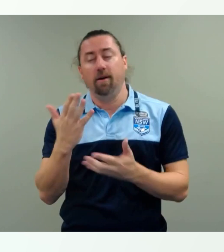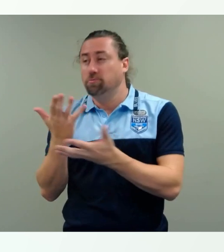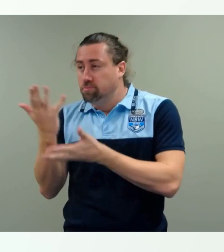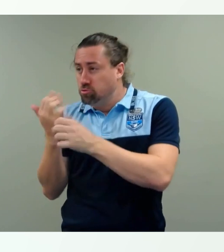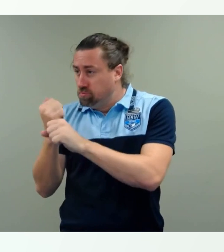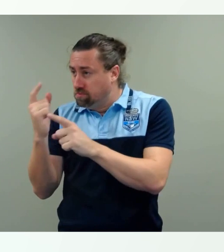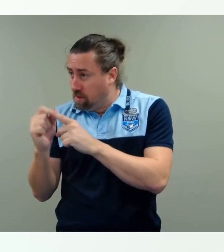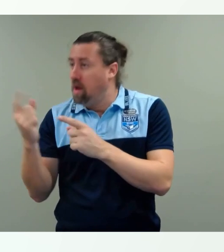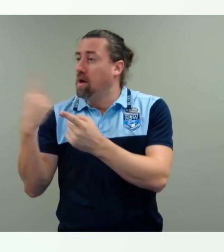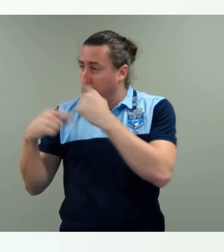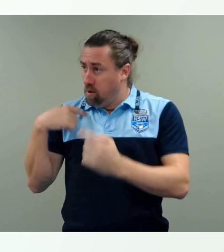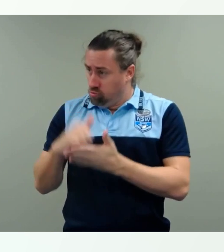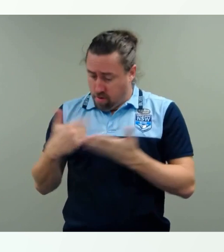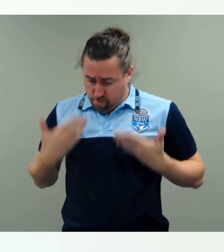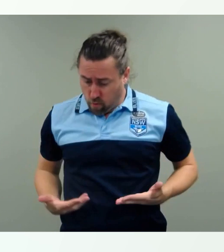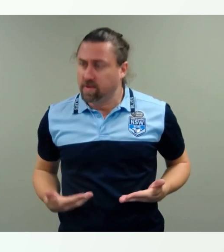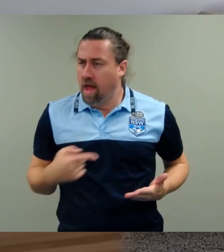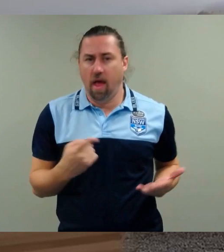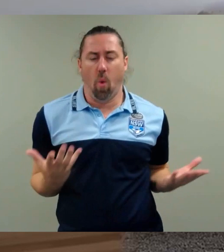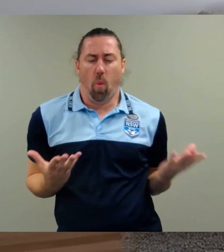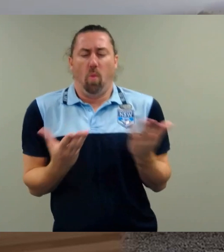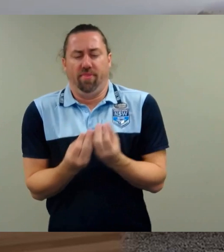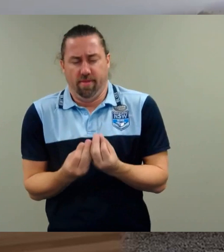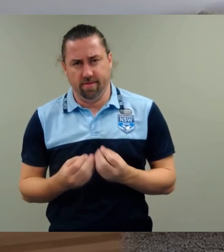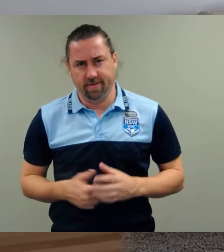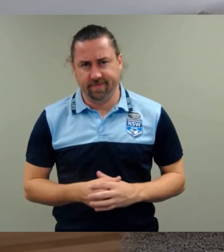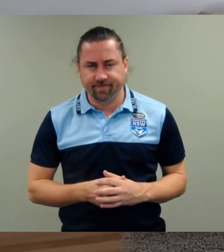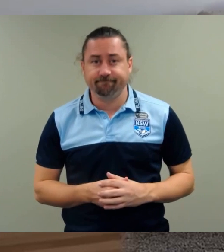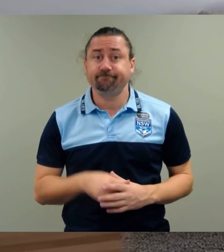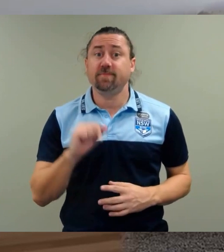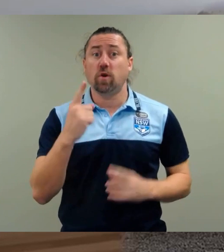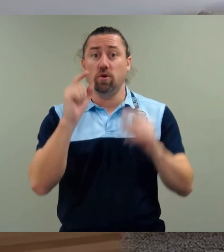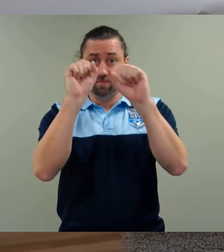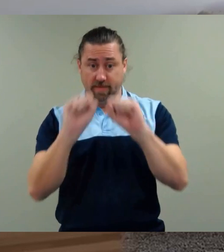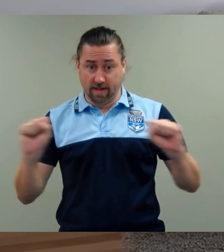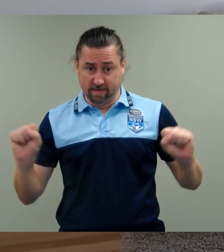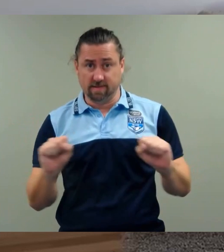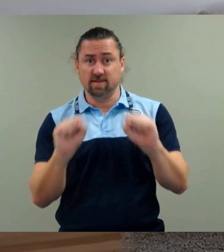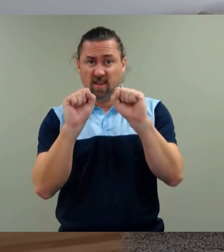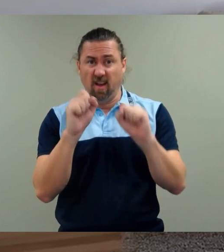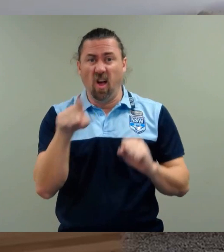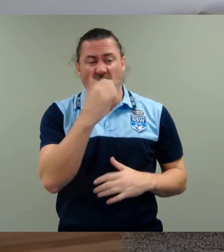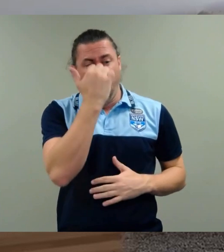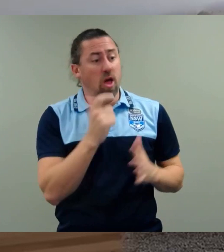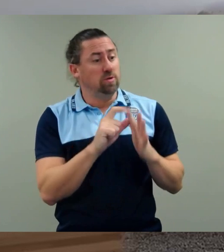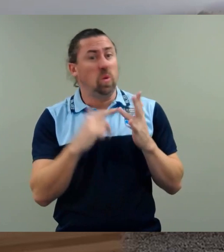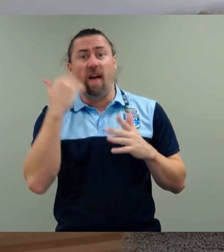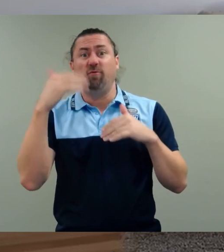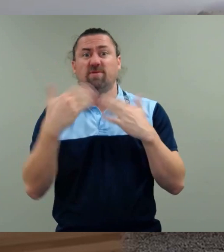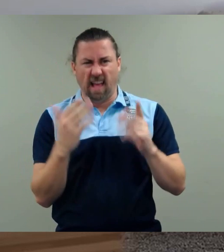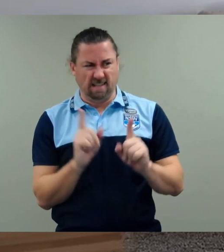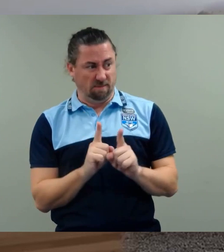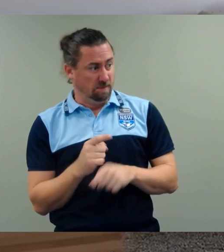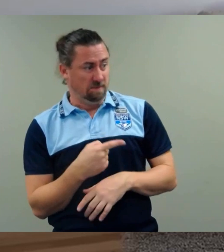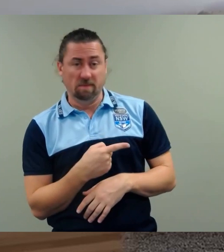from a healthcare or exercise professional. Our first exercise is going to mimic the movement that we do day in,